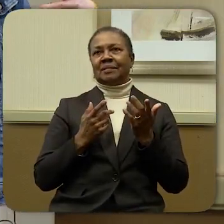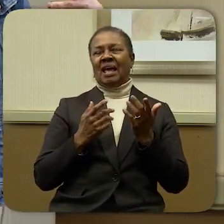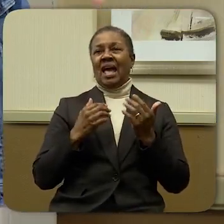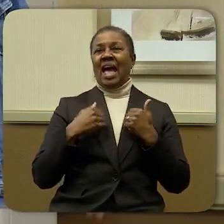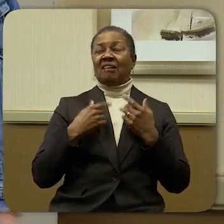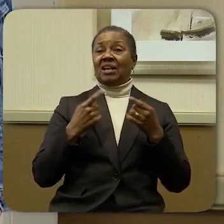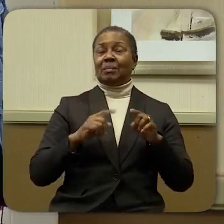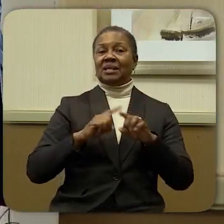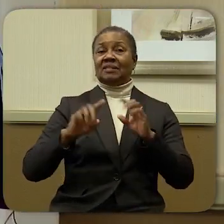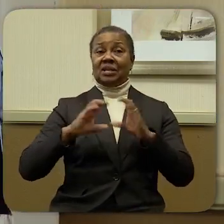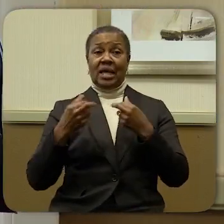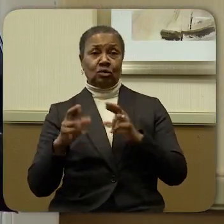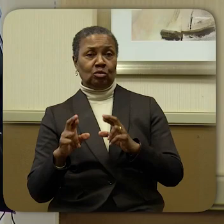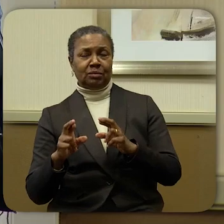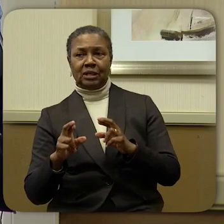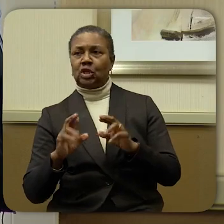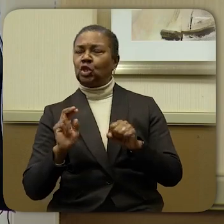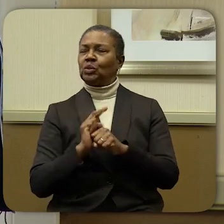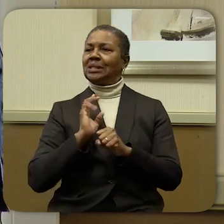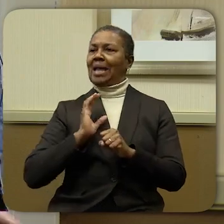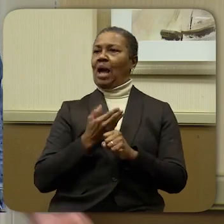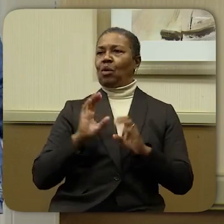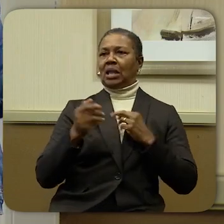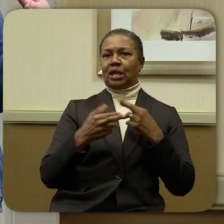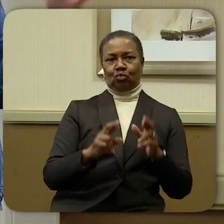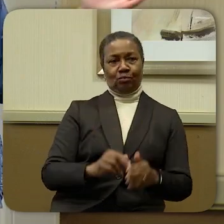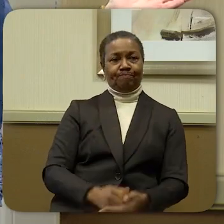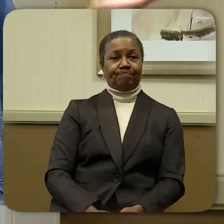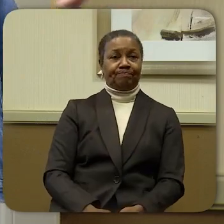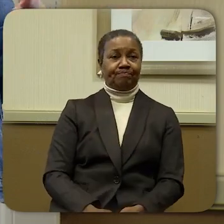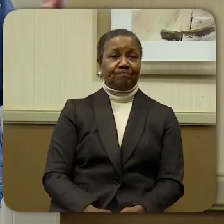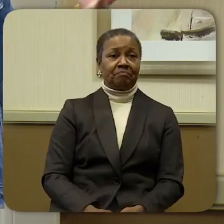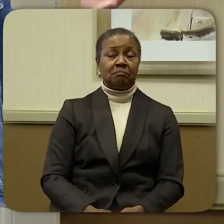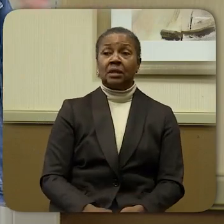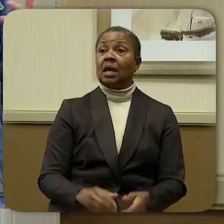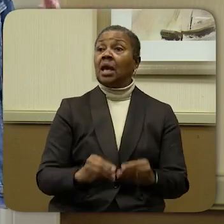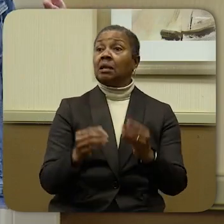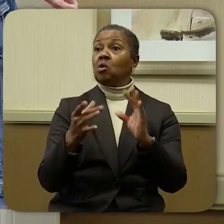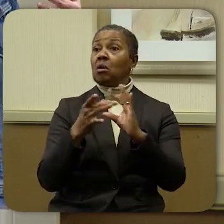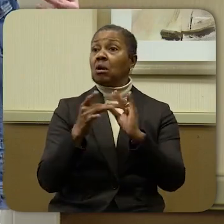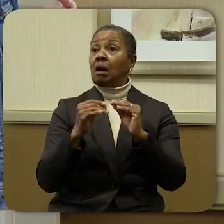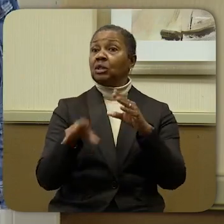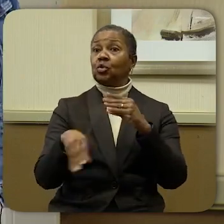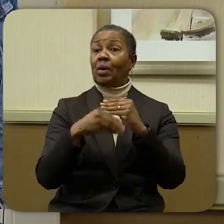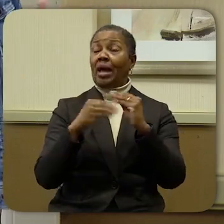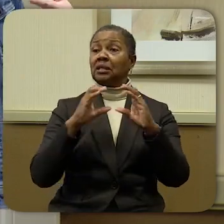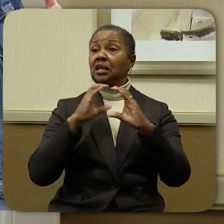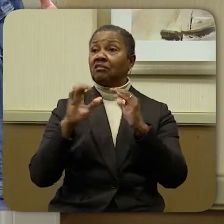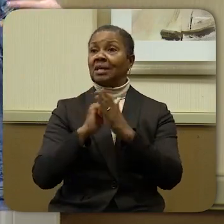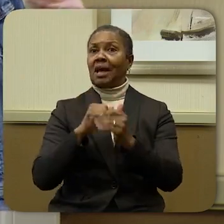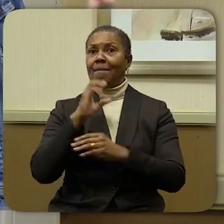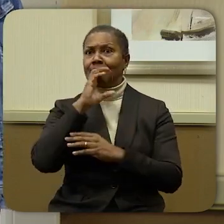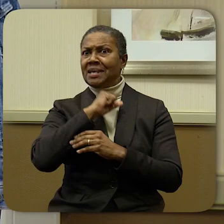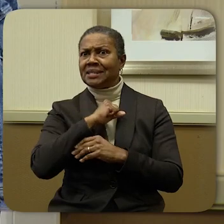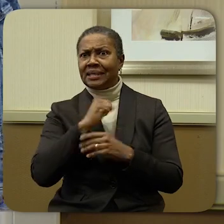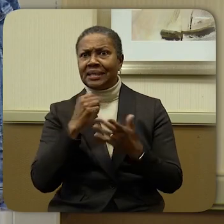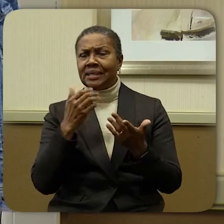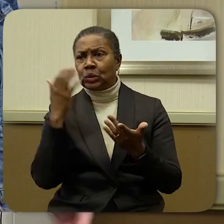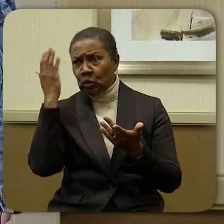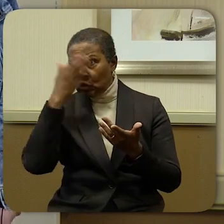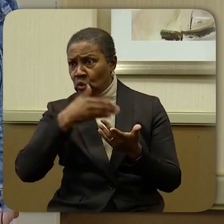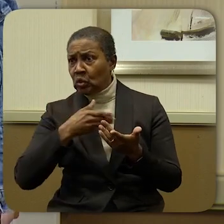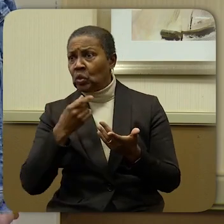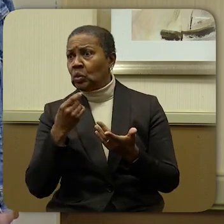have that happen in different classrooms. Anything else that folks want to bring into the conversation that maybe I'm missing, or